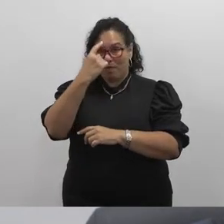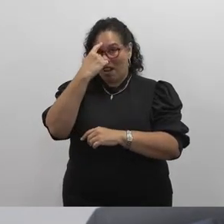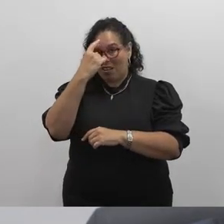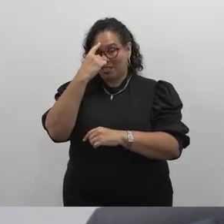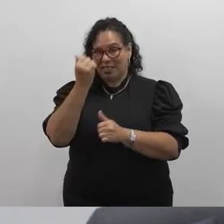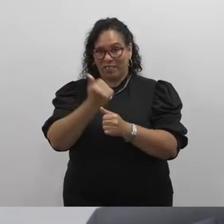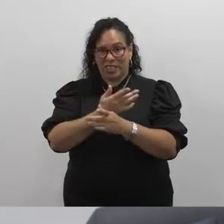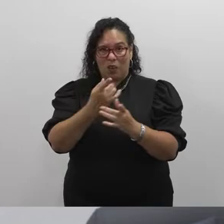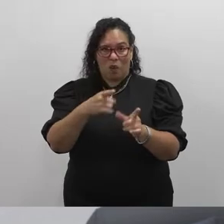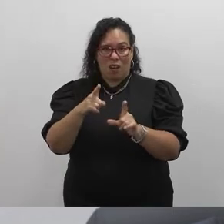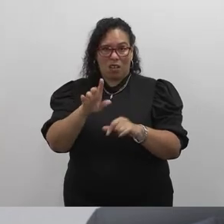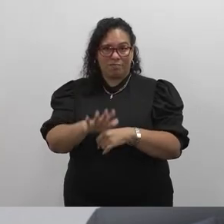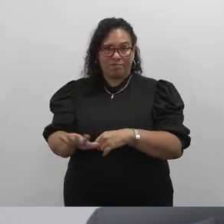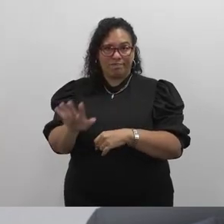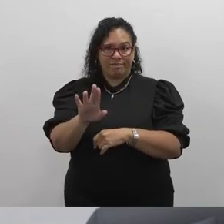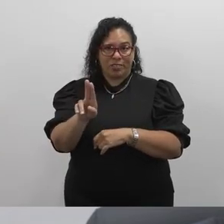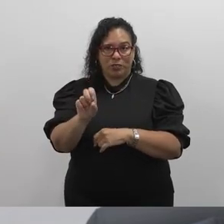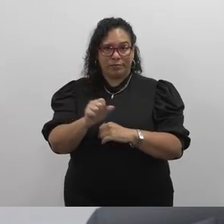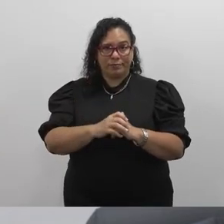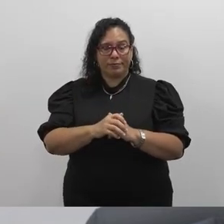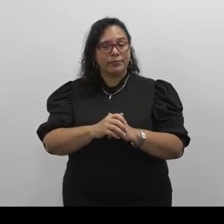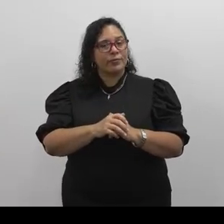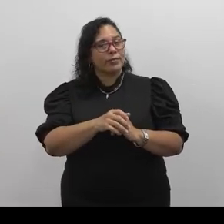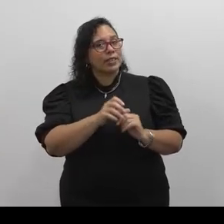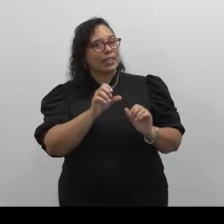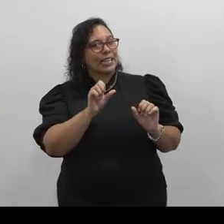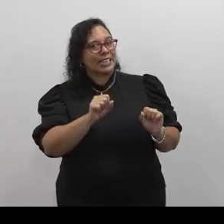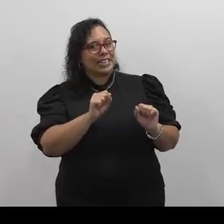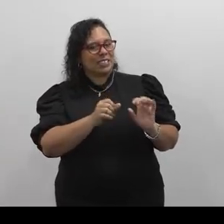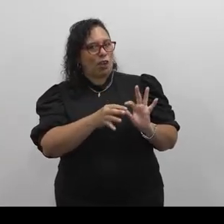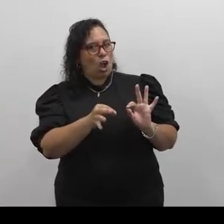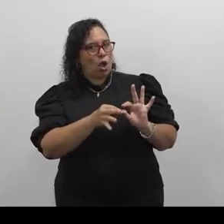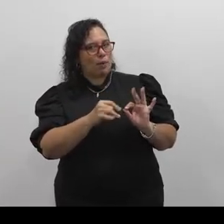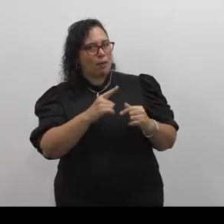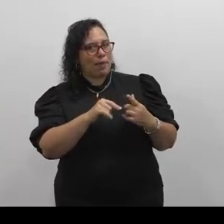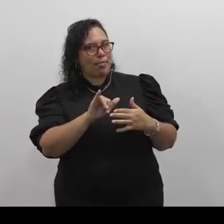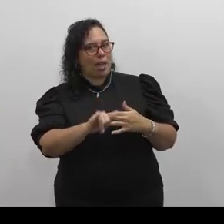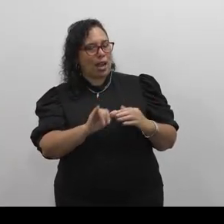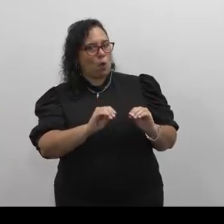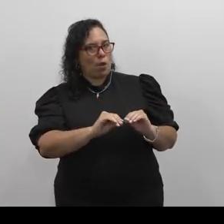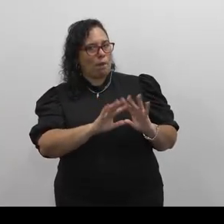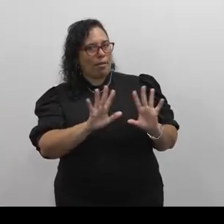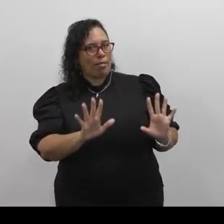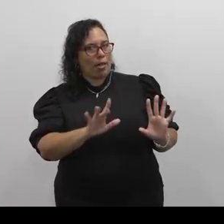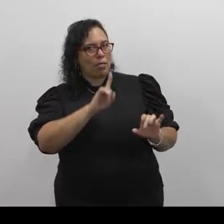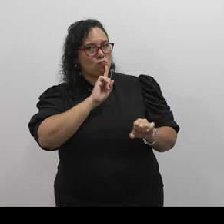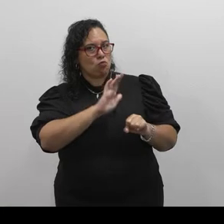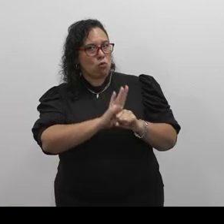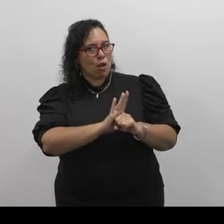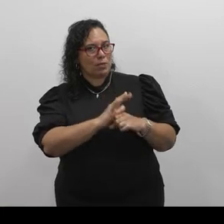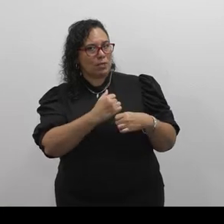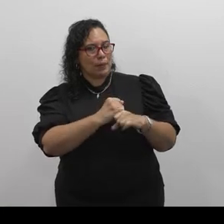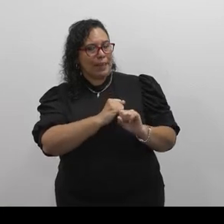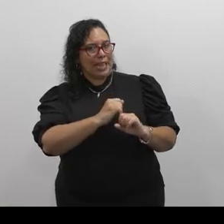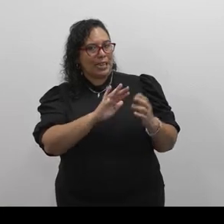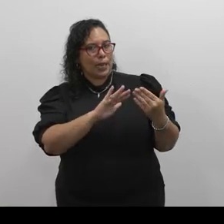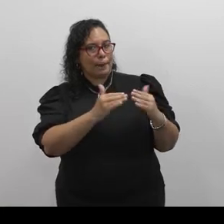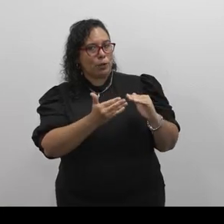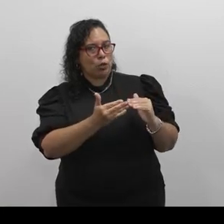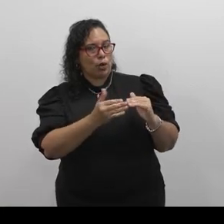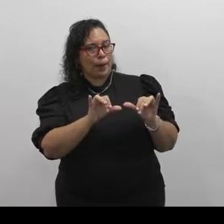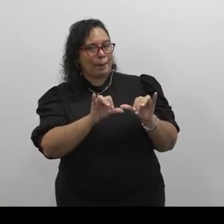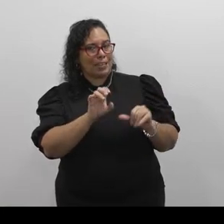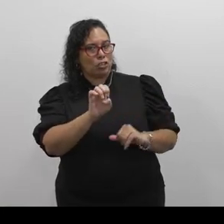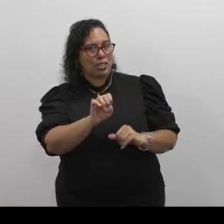on. Yeah, Mrs. Craig, if I can comment to that, that's a great question. I just want to be very clear. The promises that were made to the community with Measure